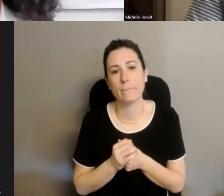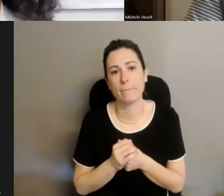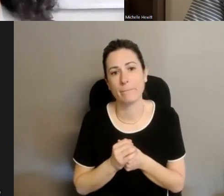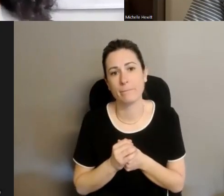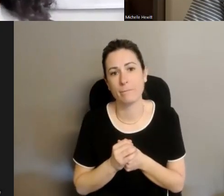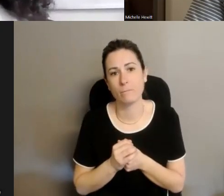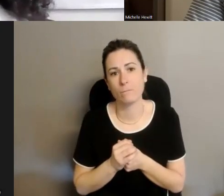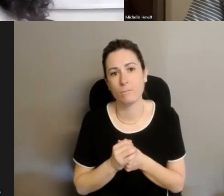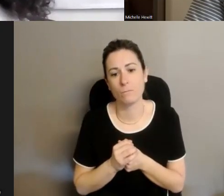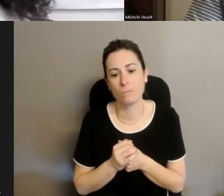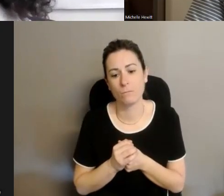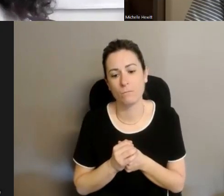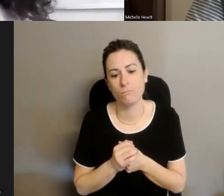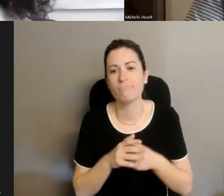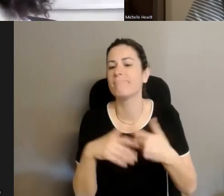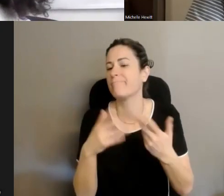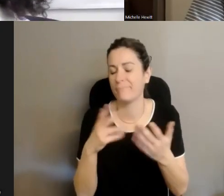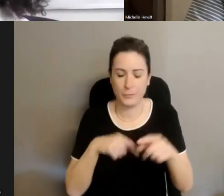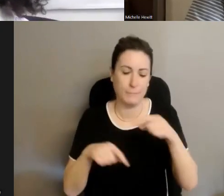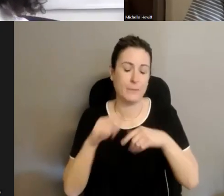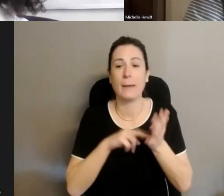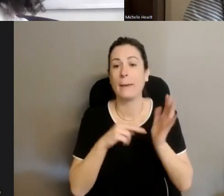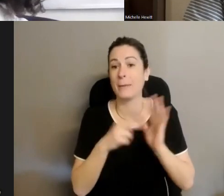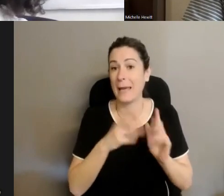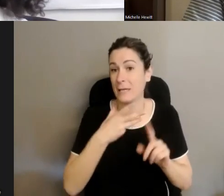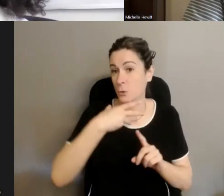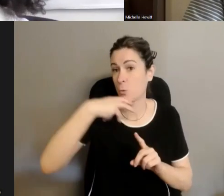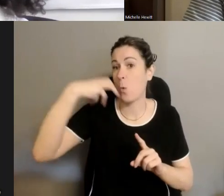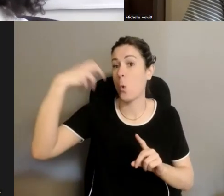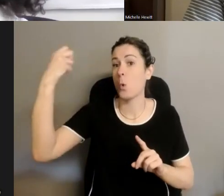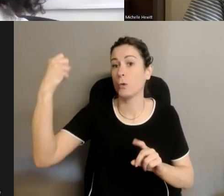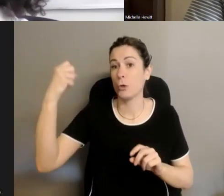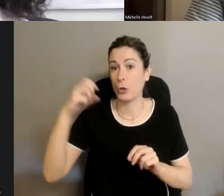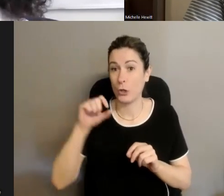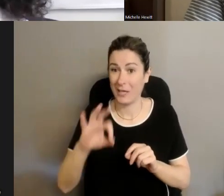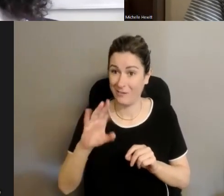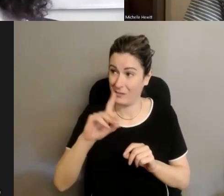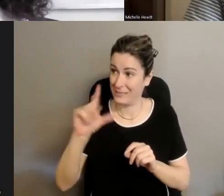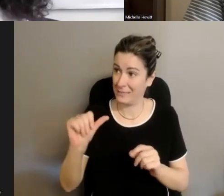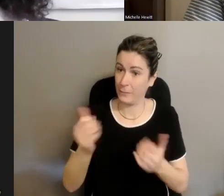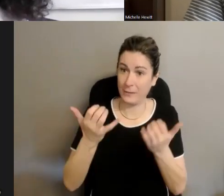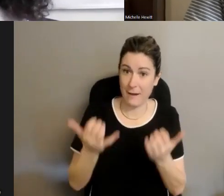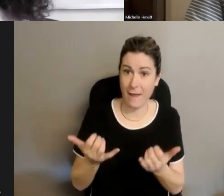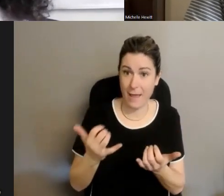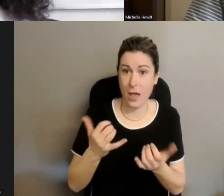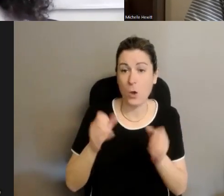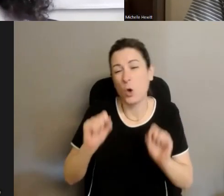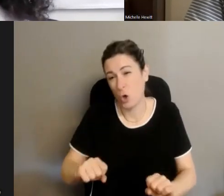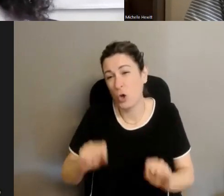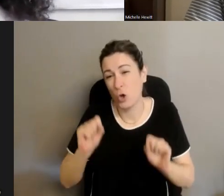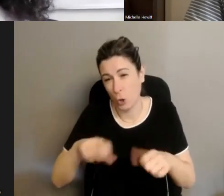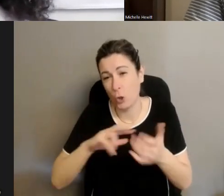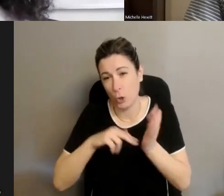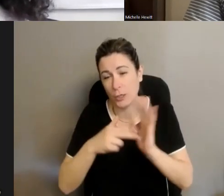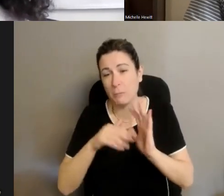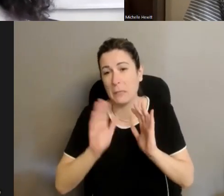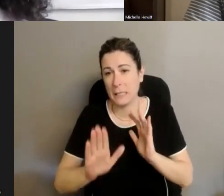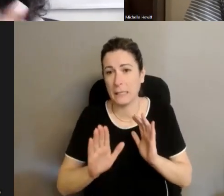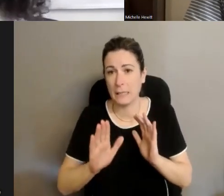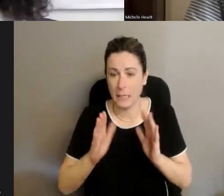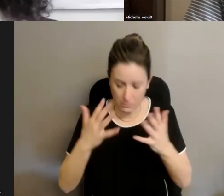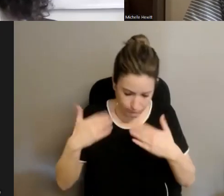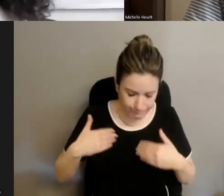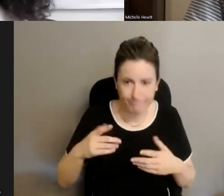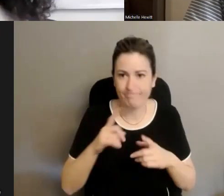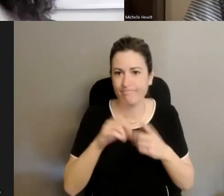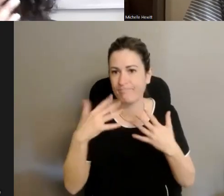as you grow older, your care needs are probably going to increase. So like not having enough money set aside for that, not having,